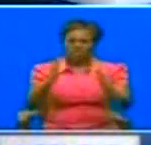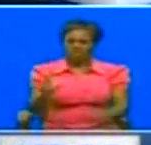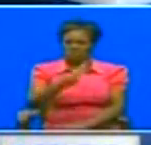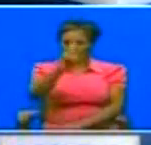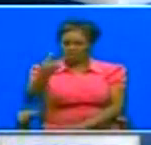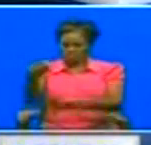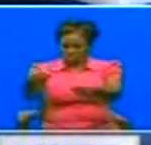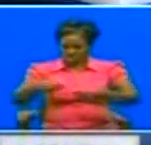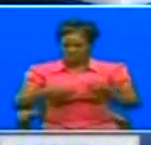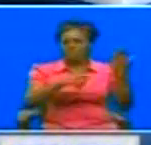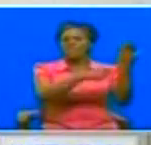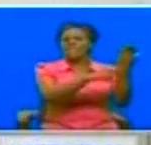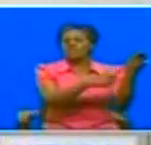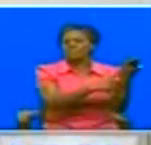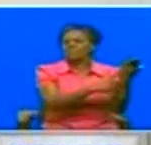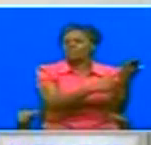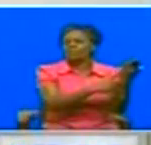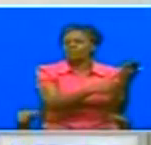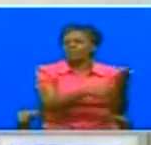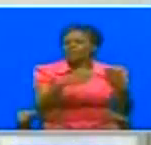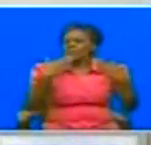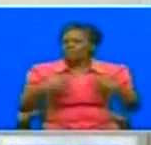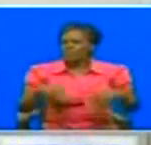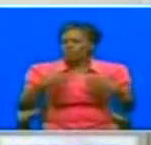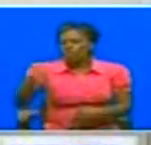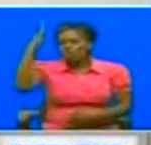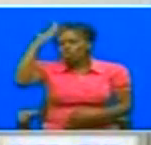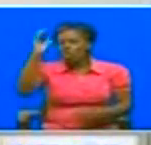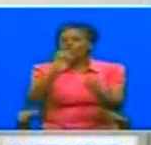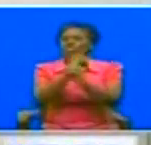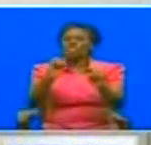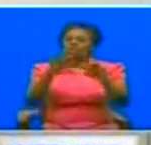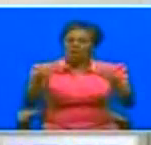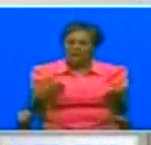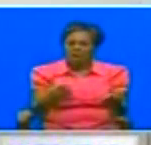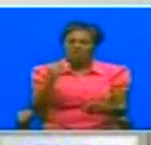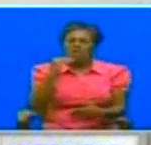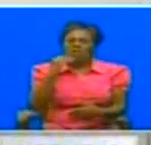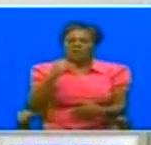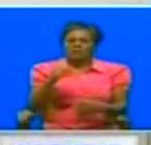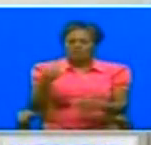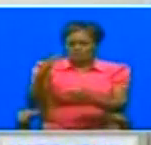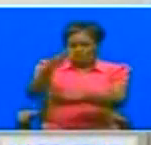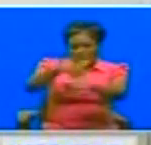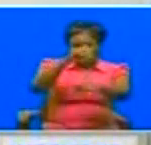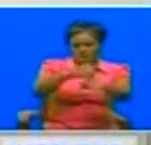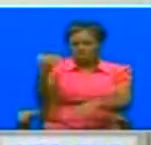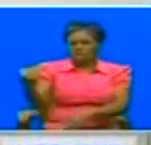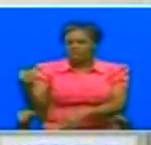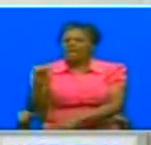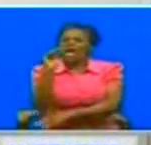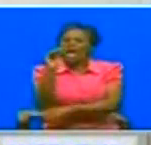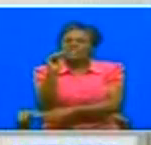to give names as well. And so these people don't know how to do this. So the head teacher calls children to an assembly and starts asking